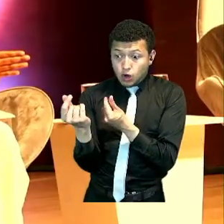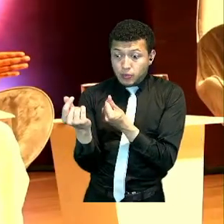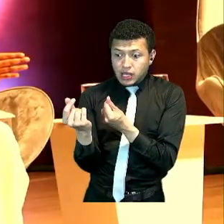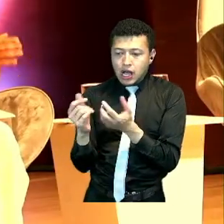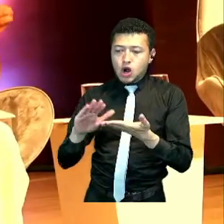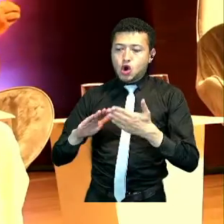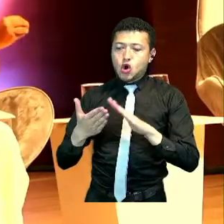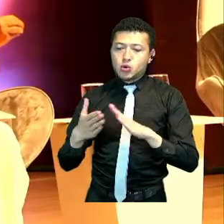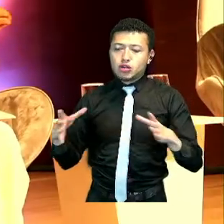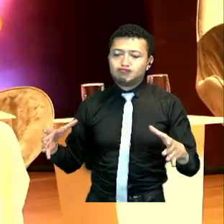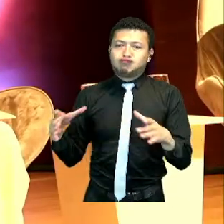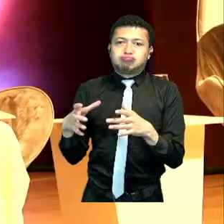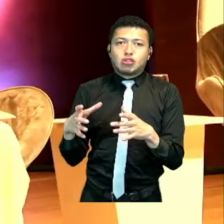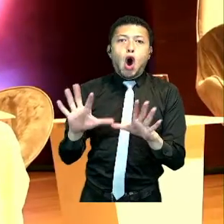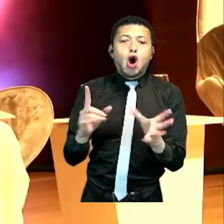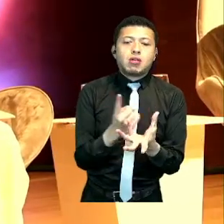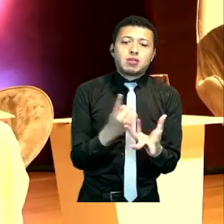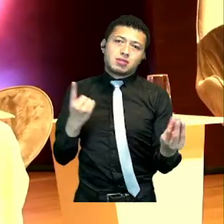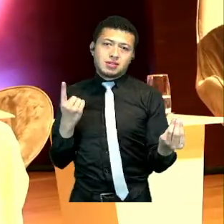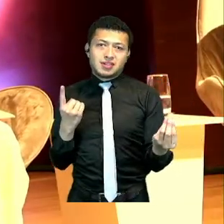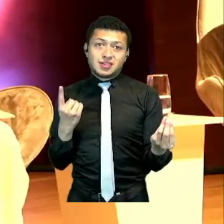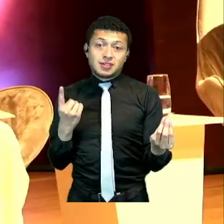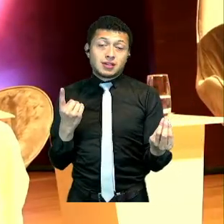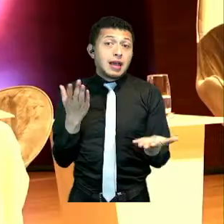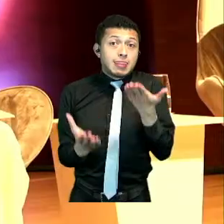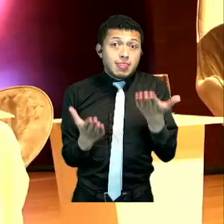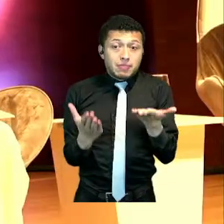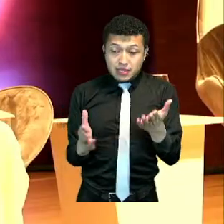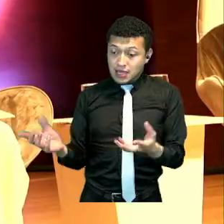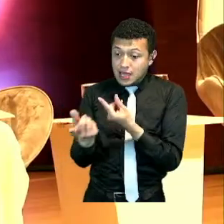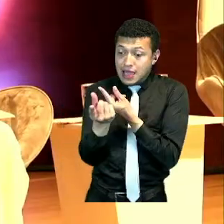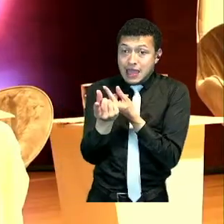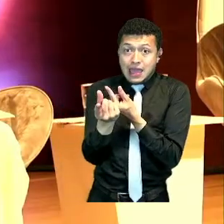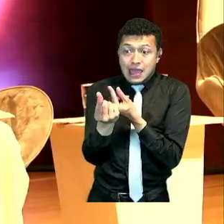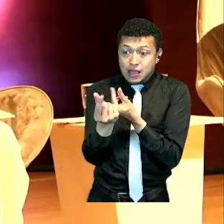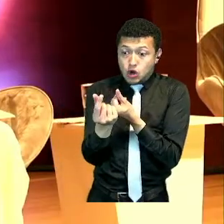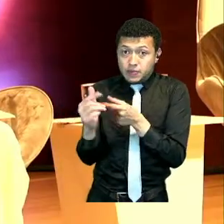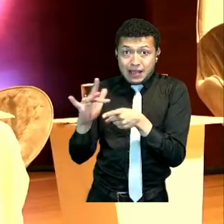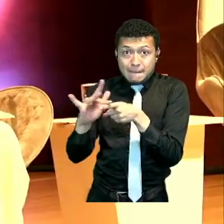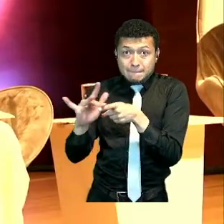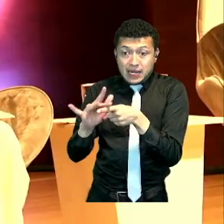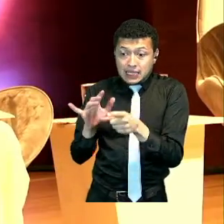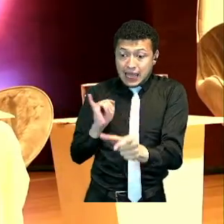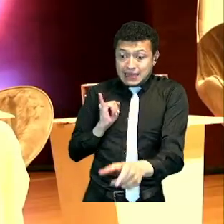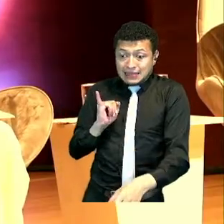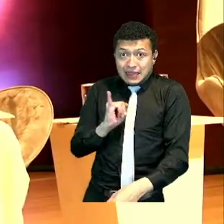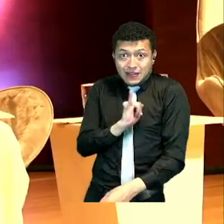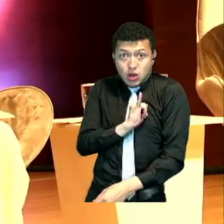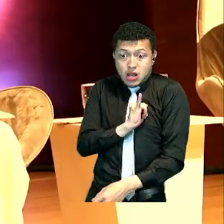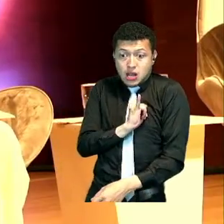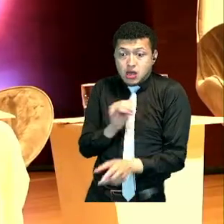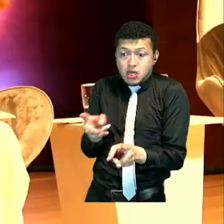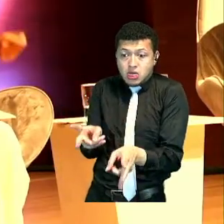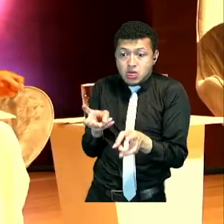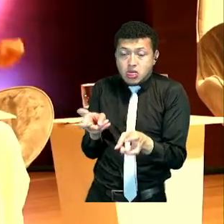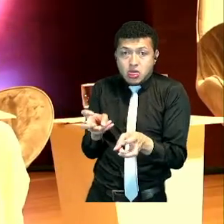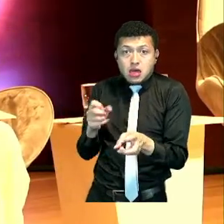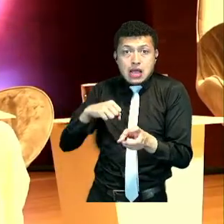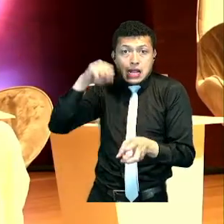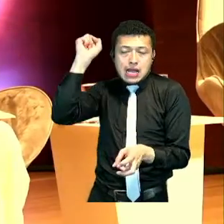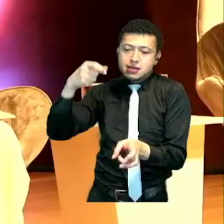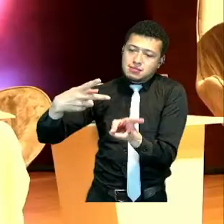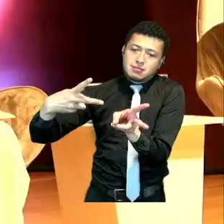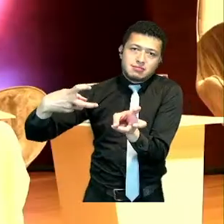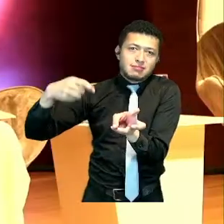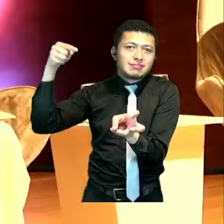we engage in either direction, are we creating a better community or stepping farther away from that concept of an ideal